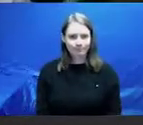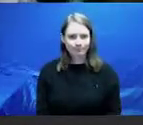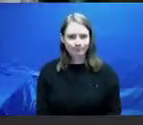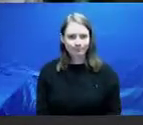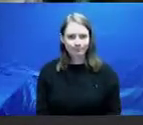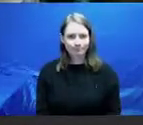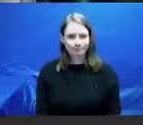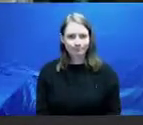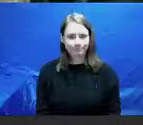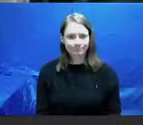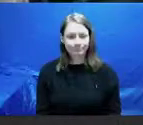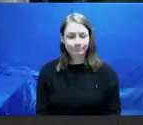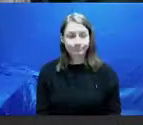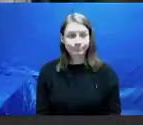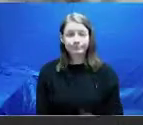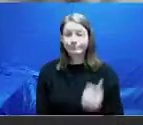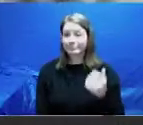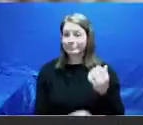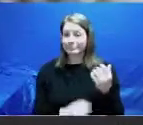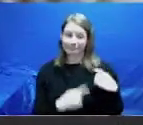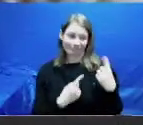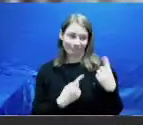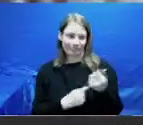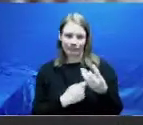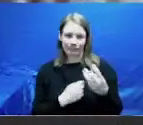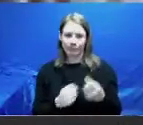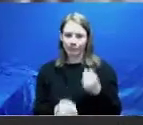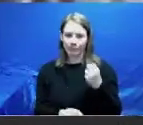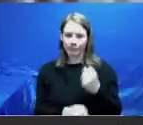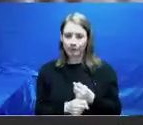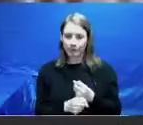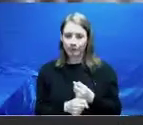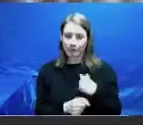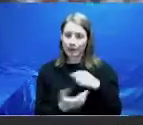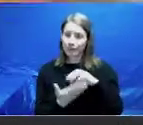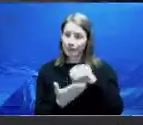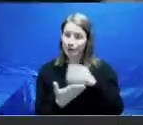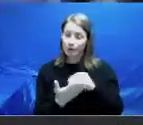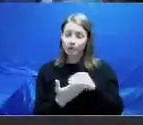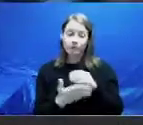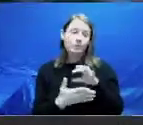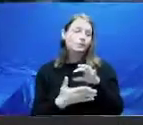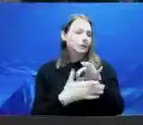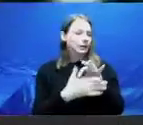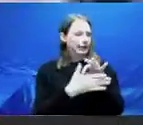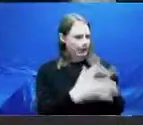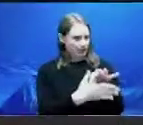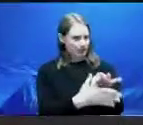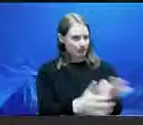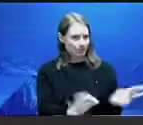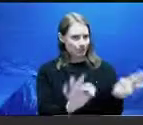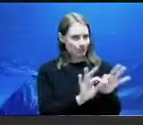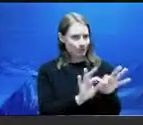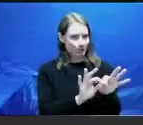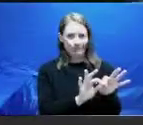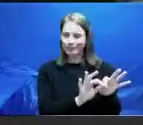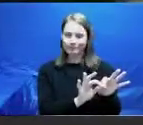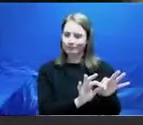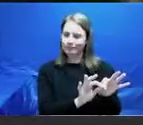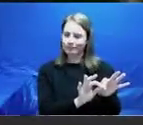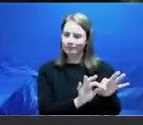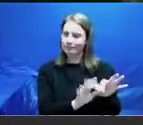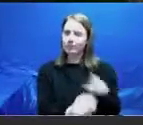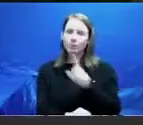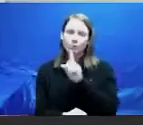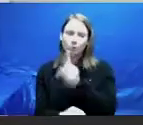I've come away with over the last couple of years is that while I would like to think content was really critical, I think the really critical thing is the analytical